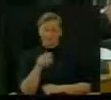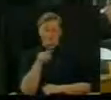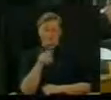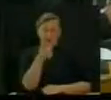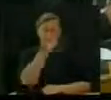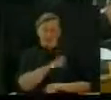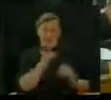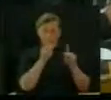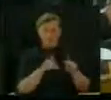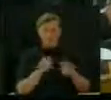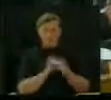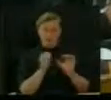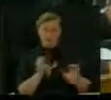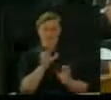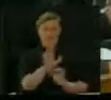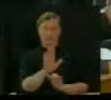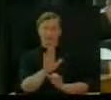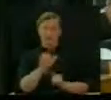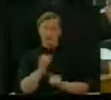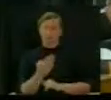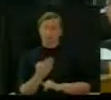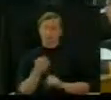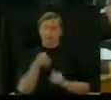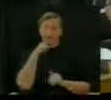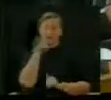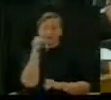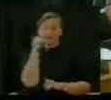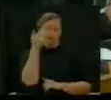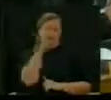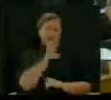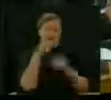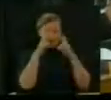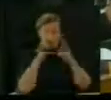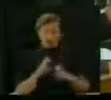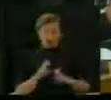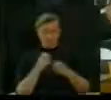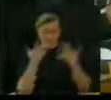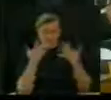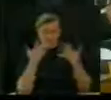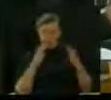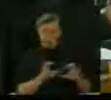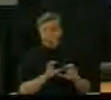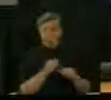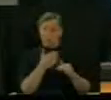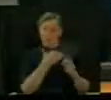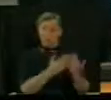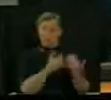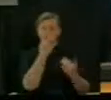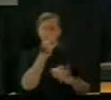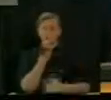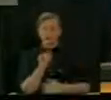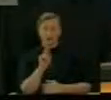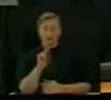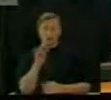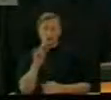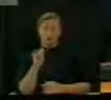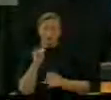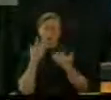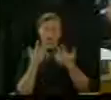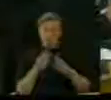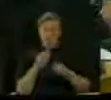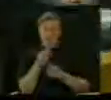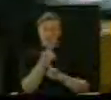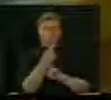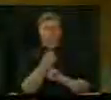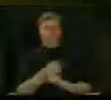the Attorney General how to do his job. I don't think we need to tell him nor Sheriff Jones how they need to do anything. And I don't think there's any investigation